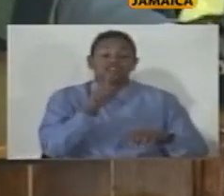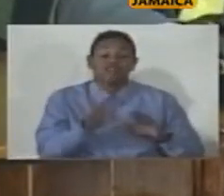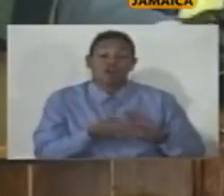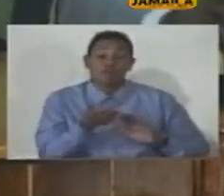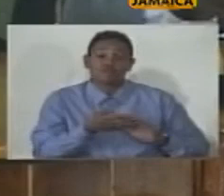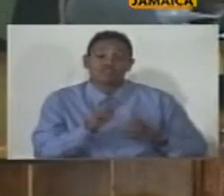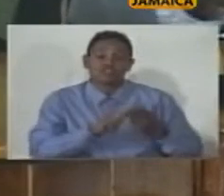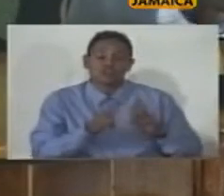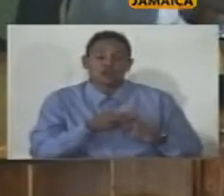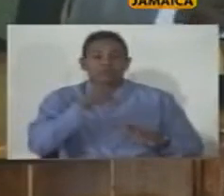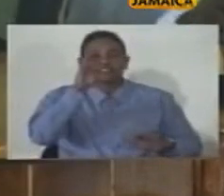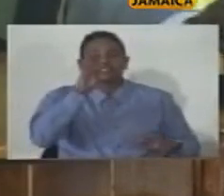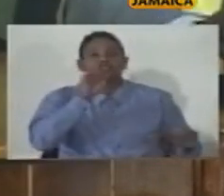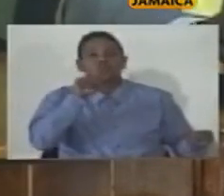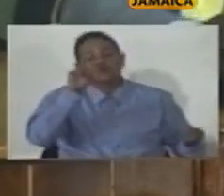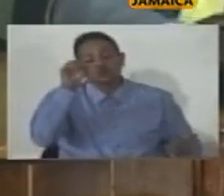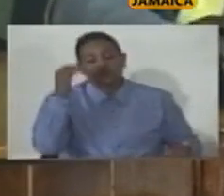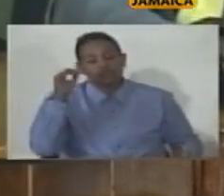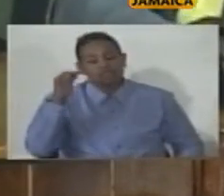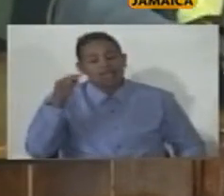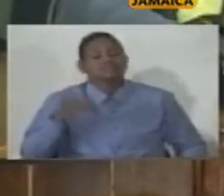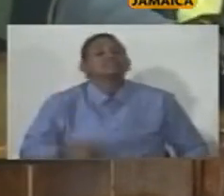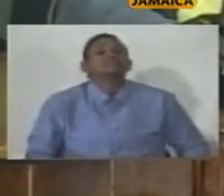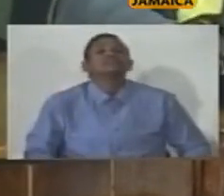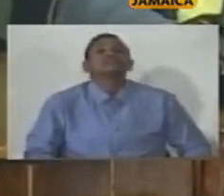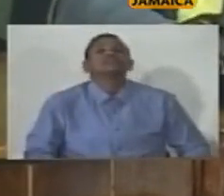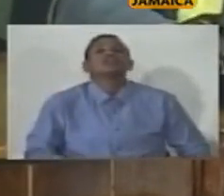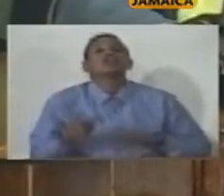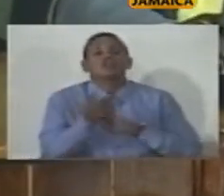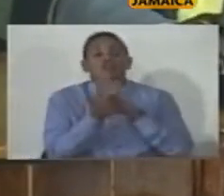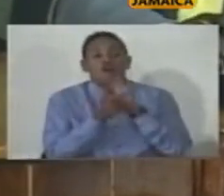number 6, Order 2019. The Law